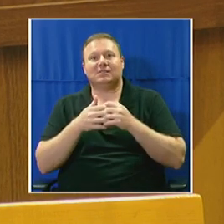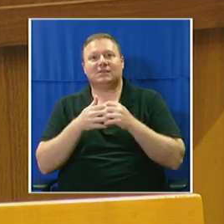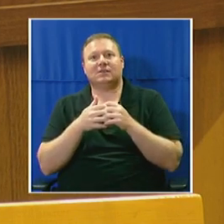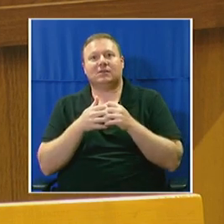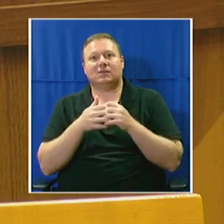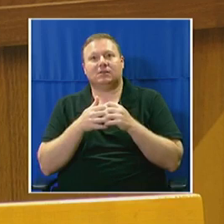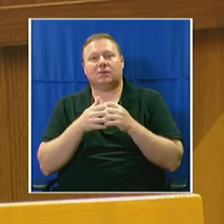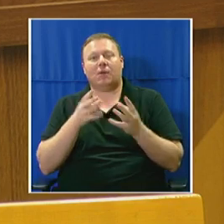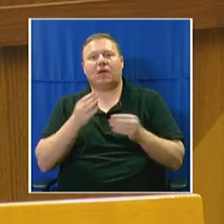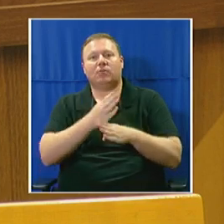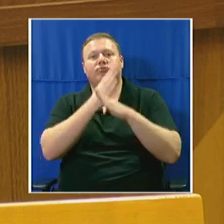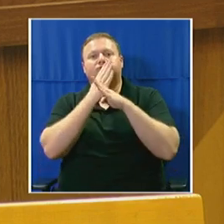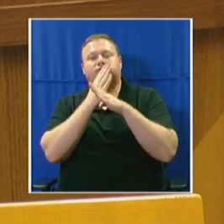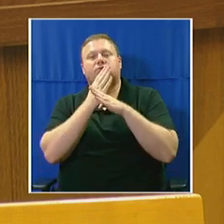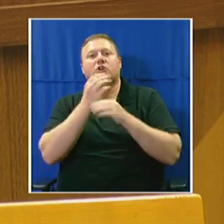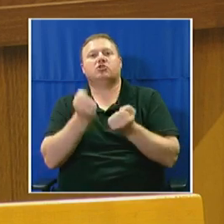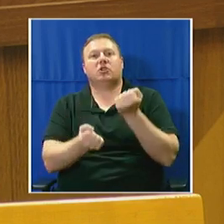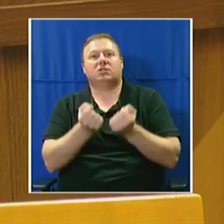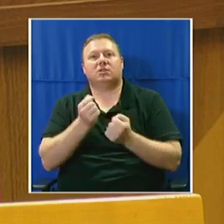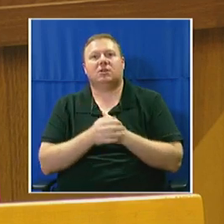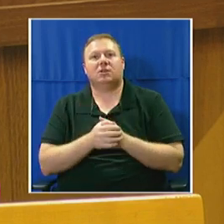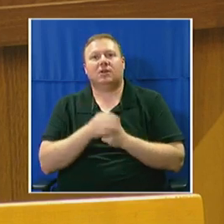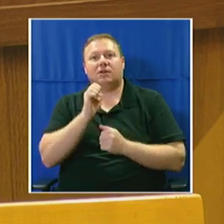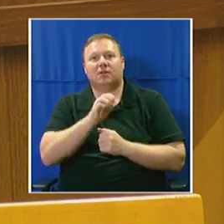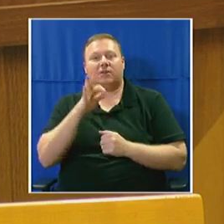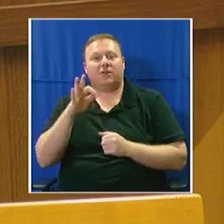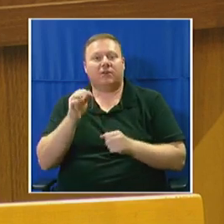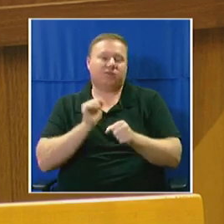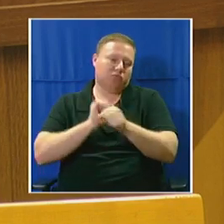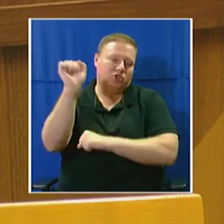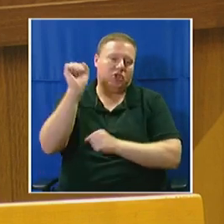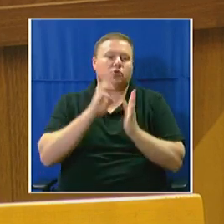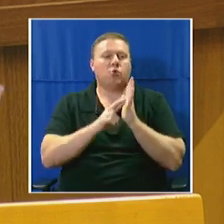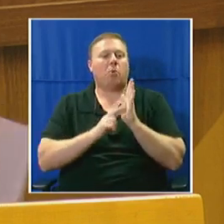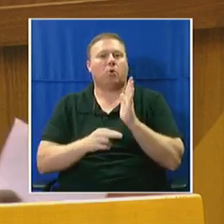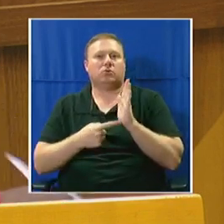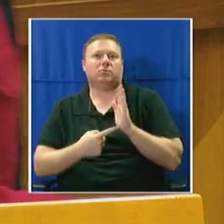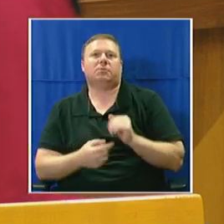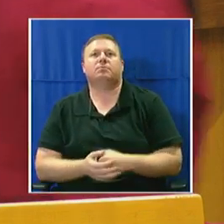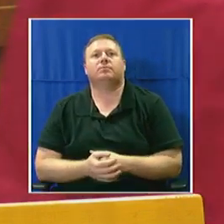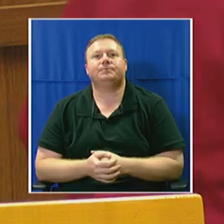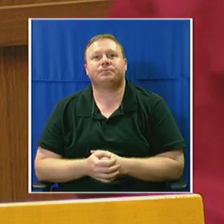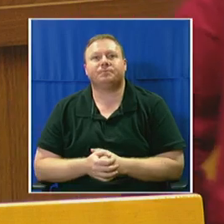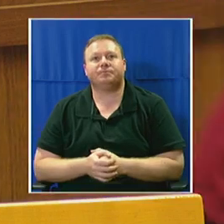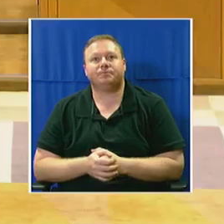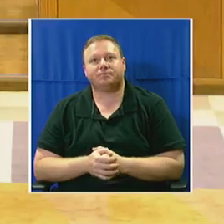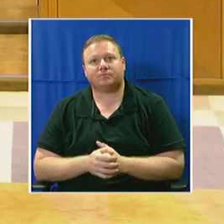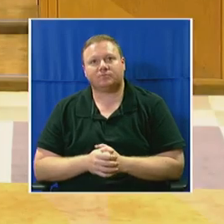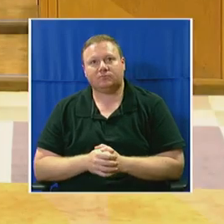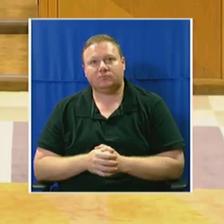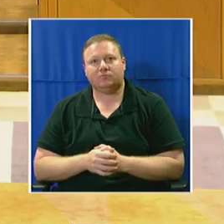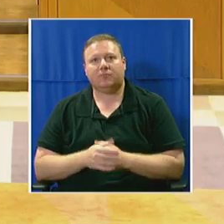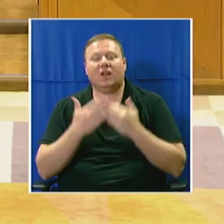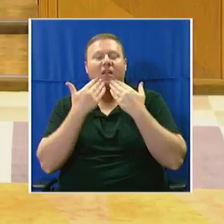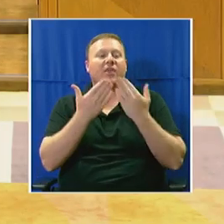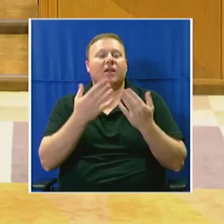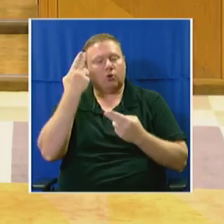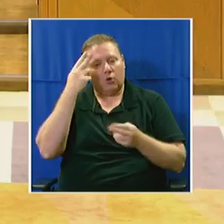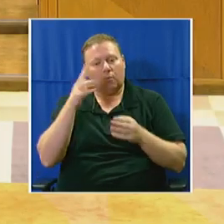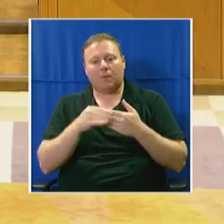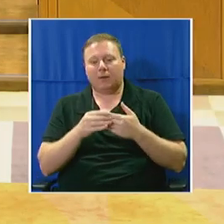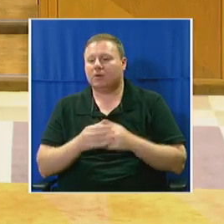hear Advocate out the decision is not only in human unprincipled and opportunistic but